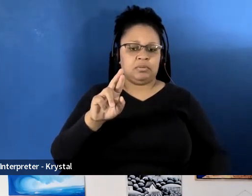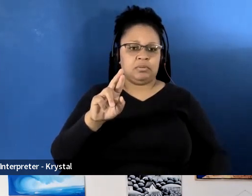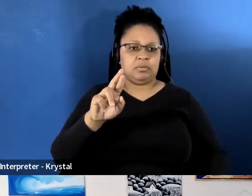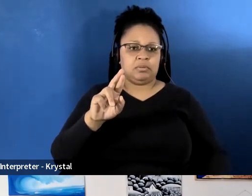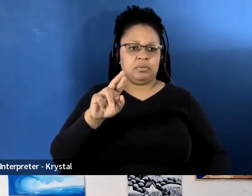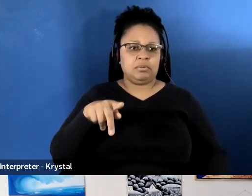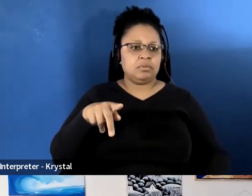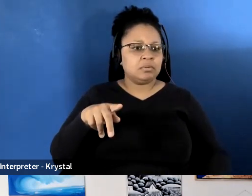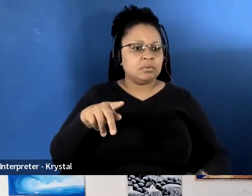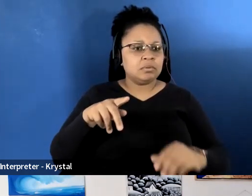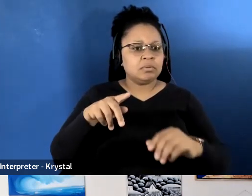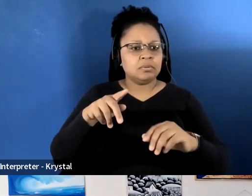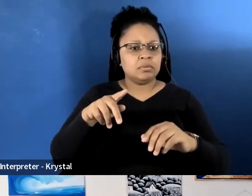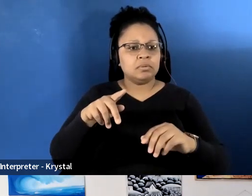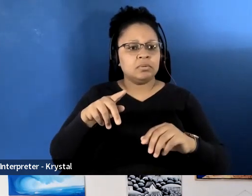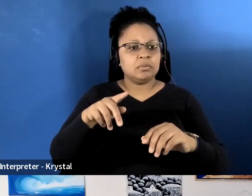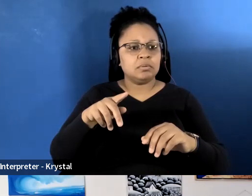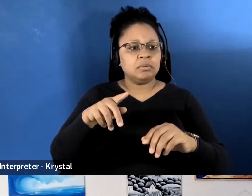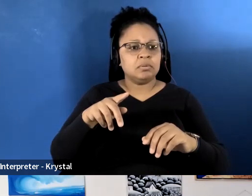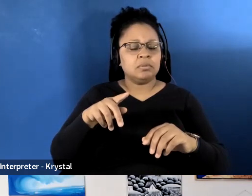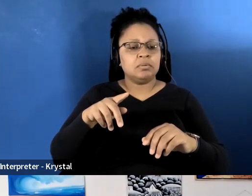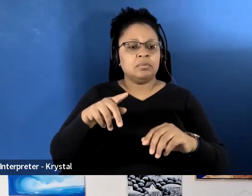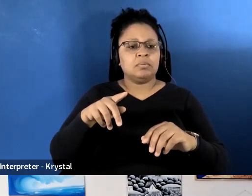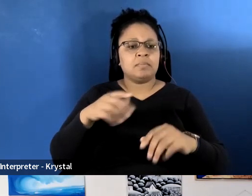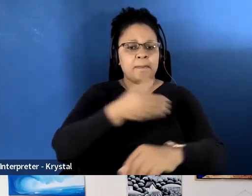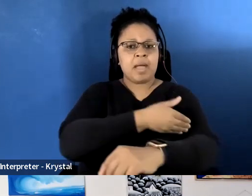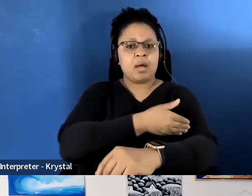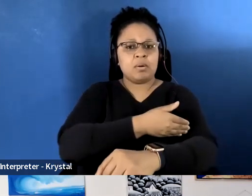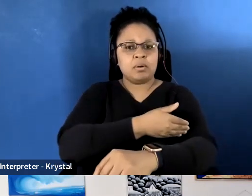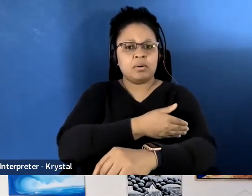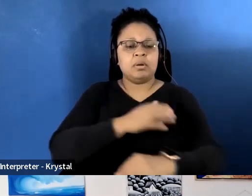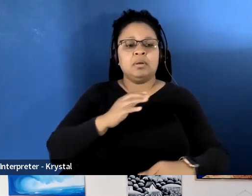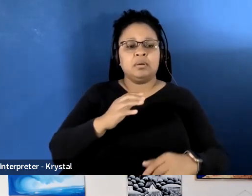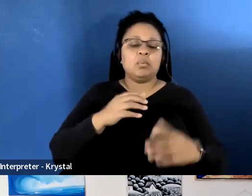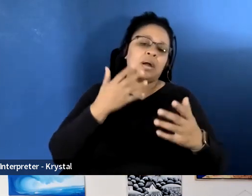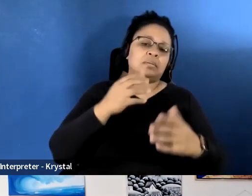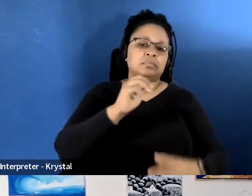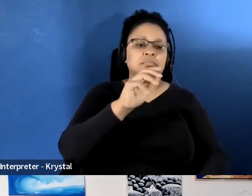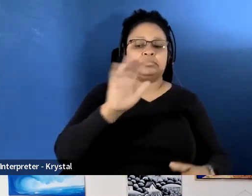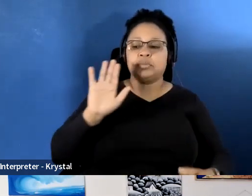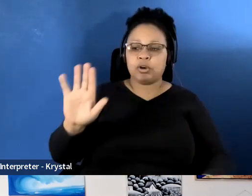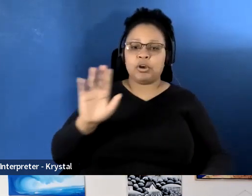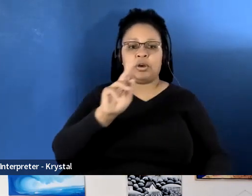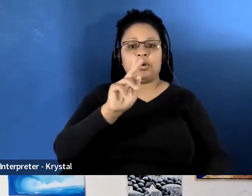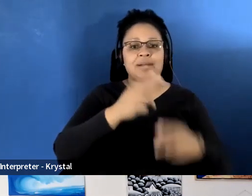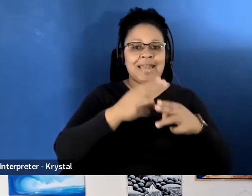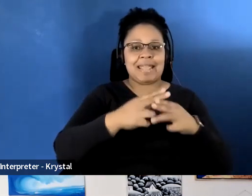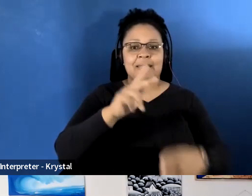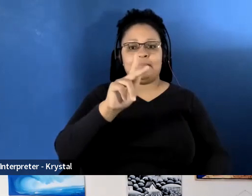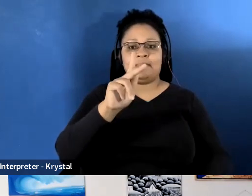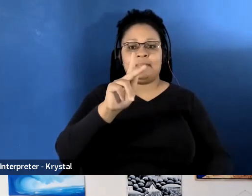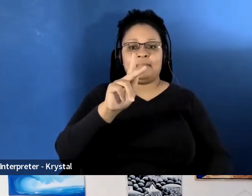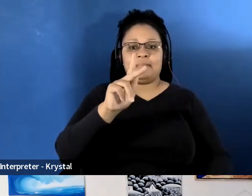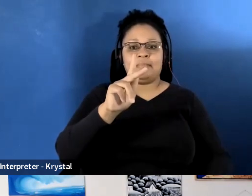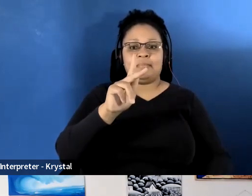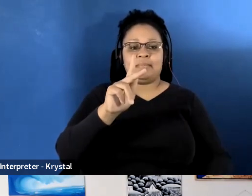gtrumppower@able-sc.org? But That's fine. Okay. Her name is KD, and that's not her initials. That's her first name. It's